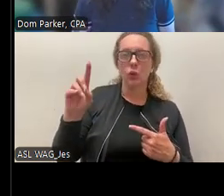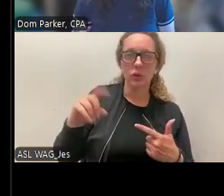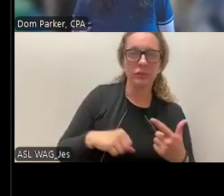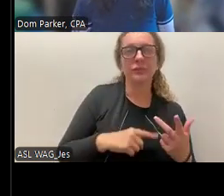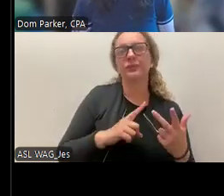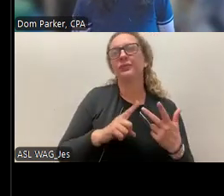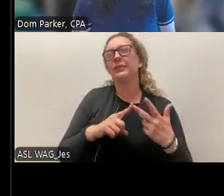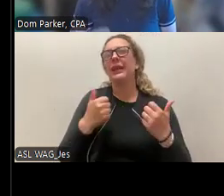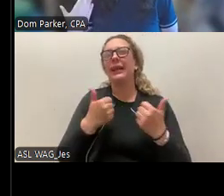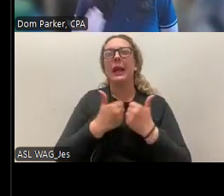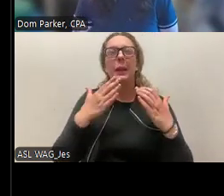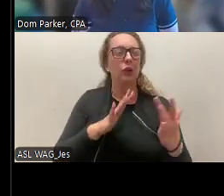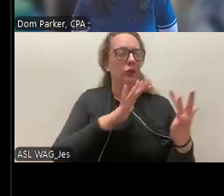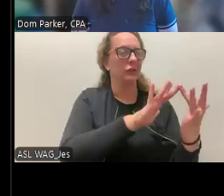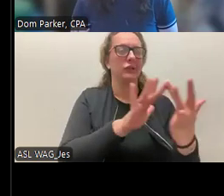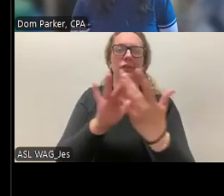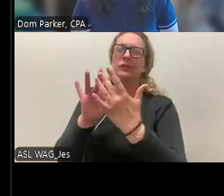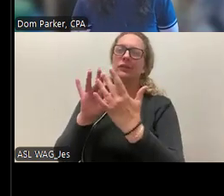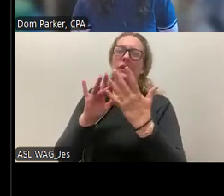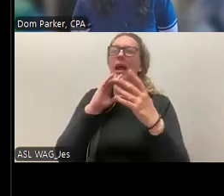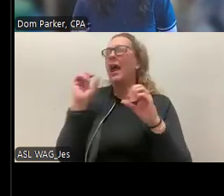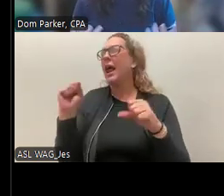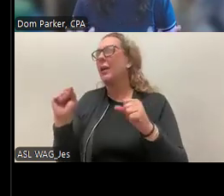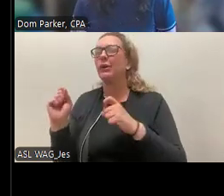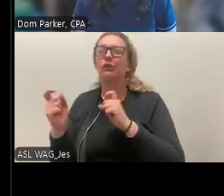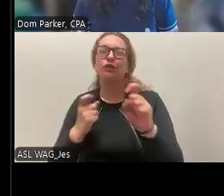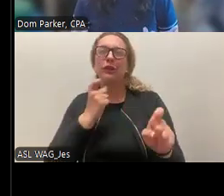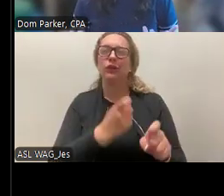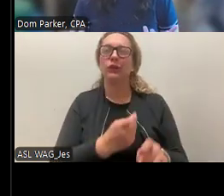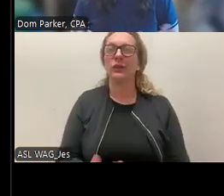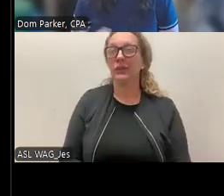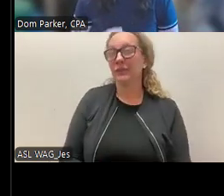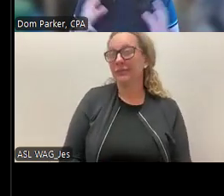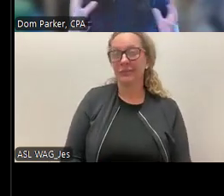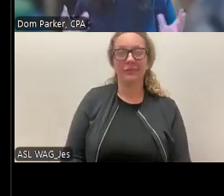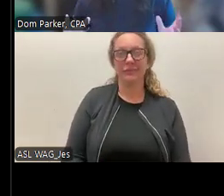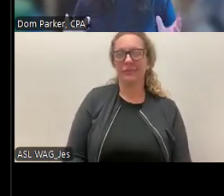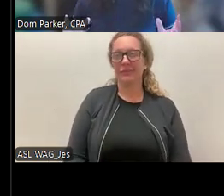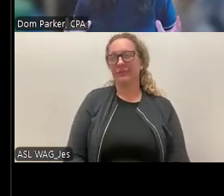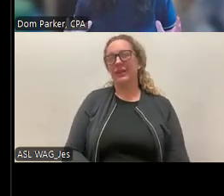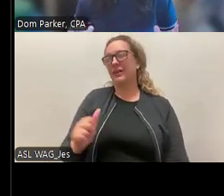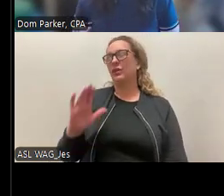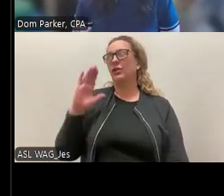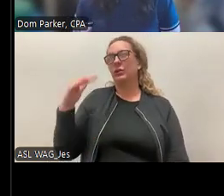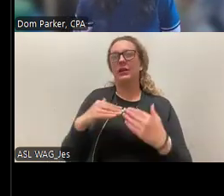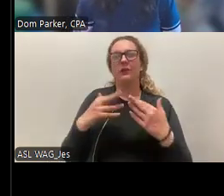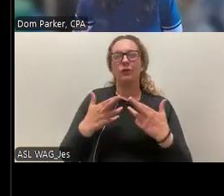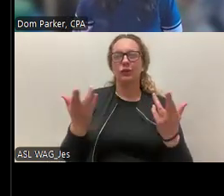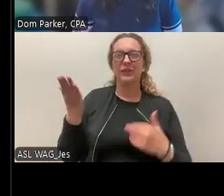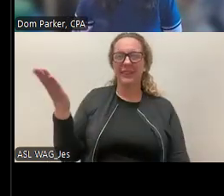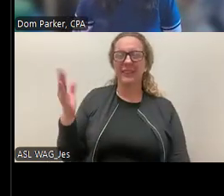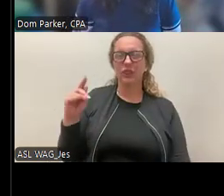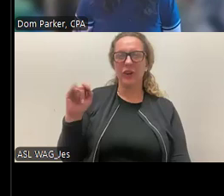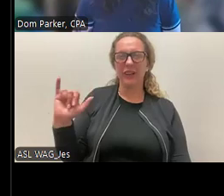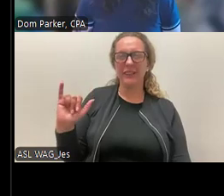gamers. Even reach out to Able Gamers Charity, who would have another great level of resources there.